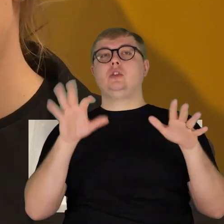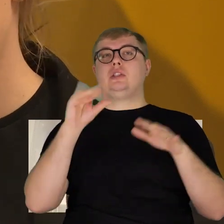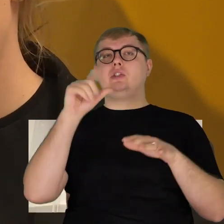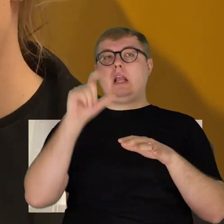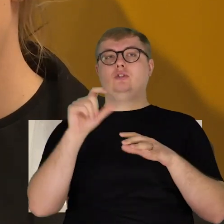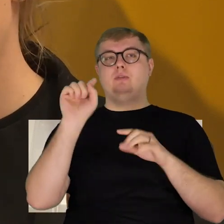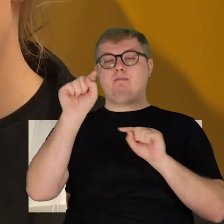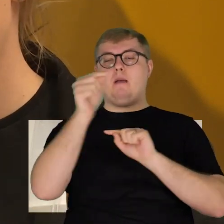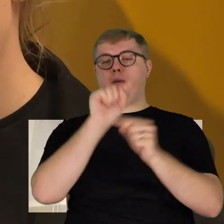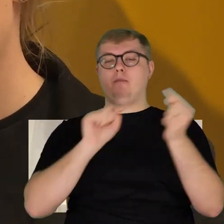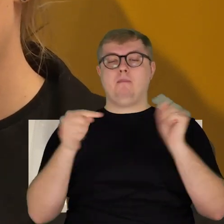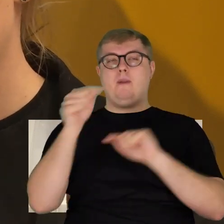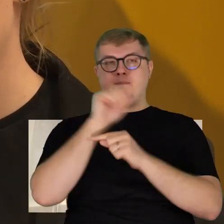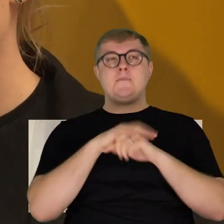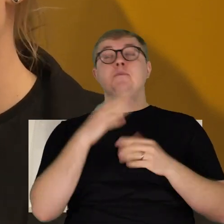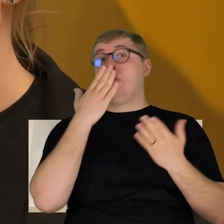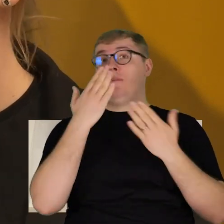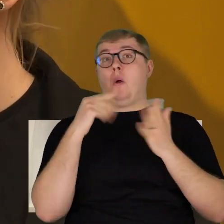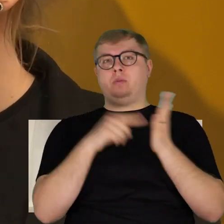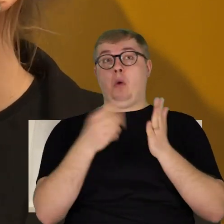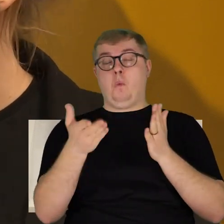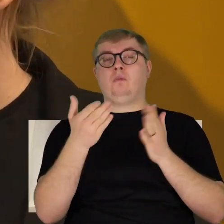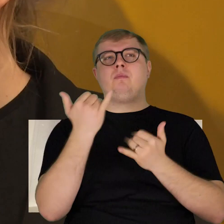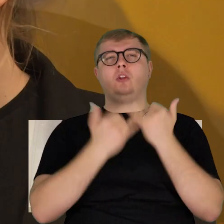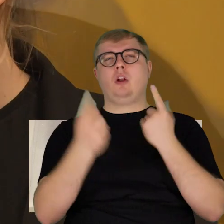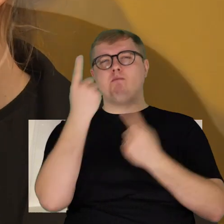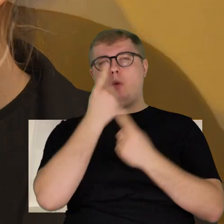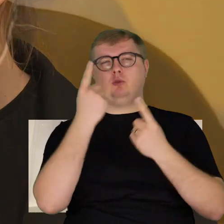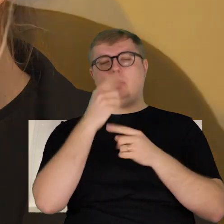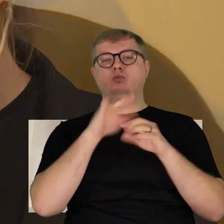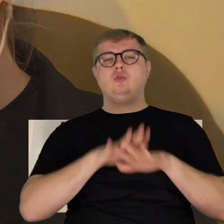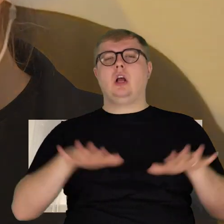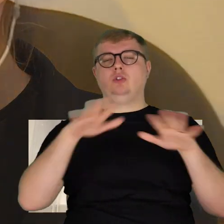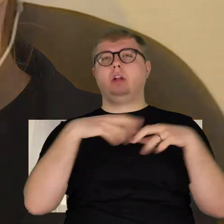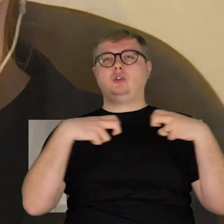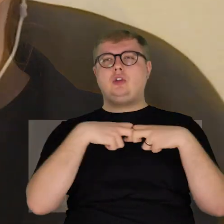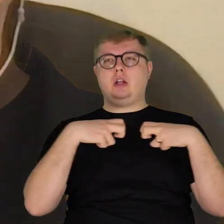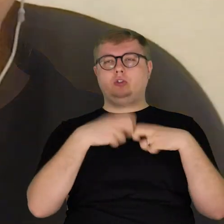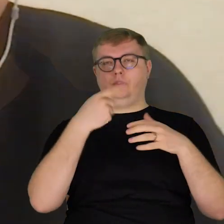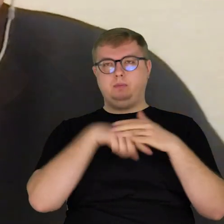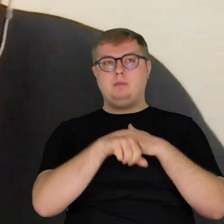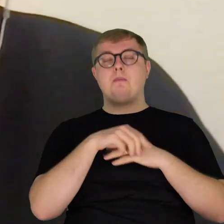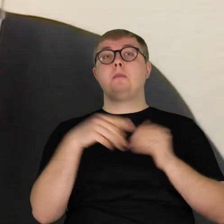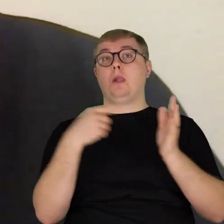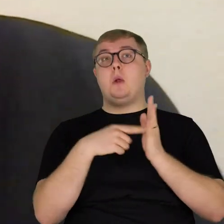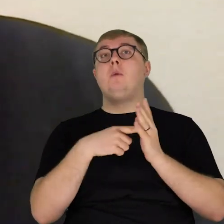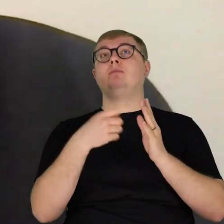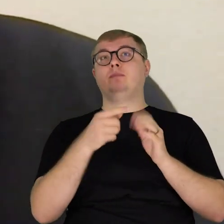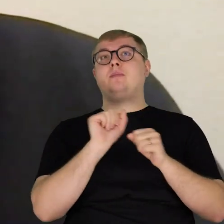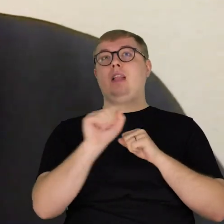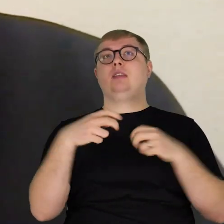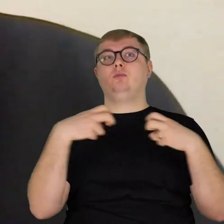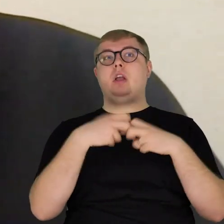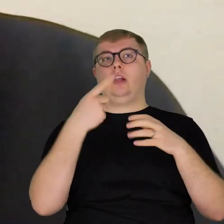actually, if you think about network spaces, then most of them are somehow networked through digitization. But